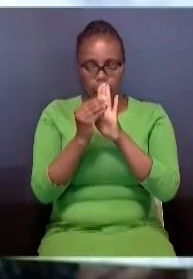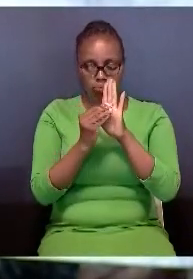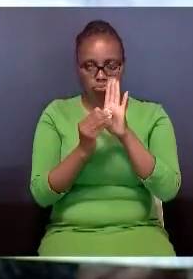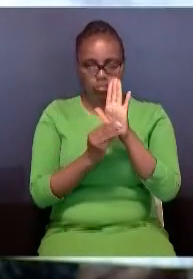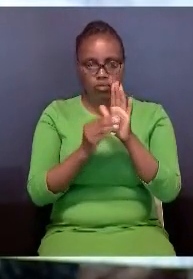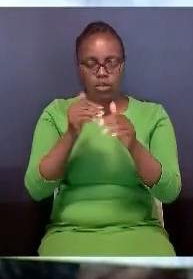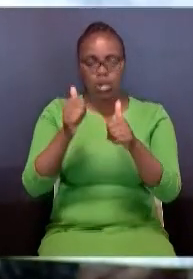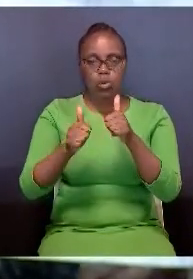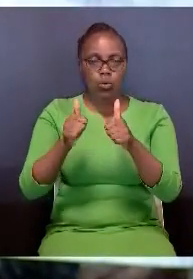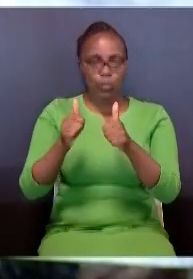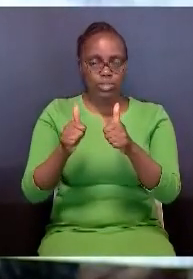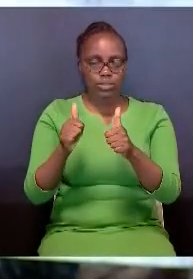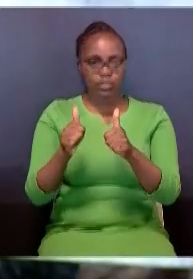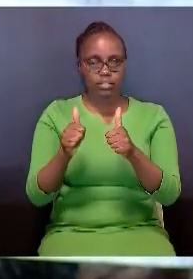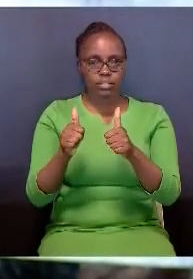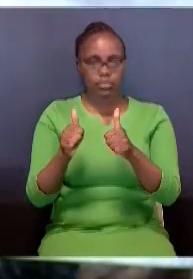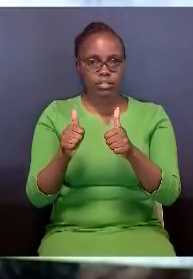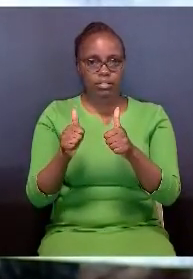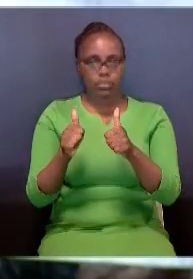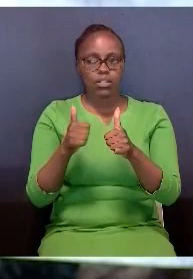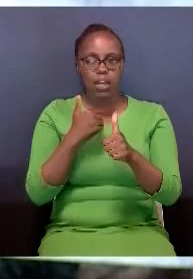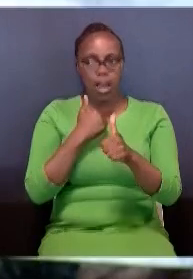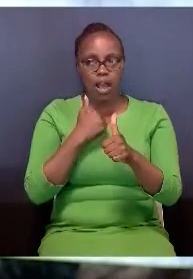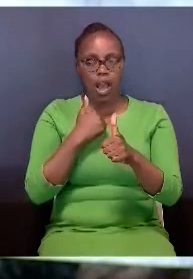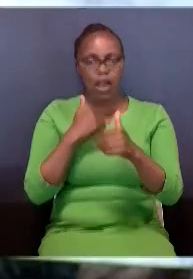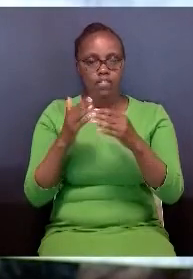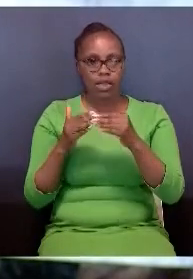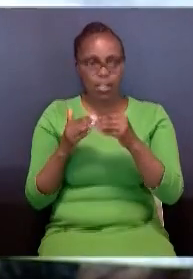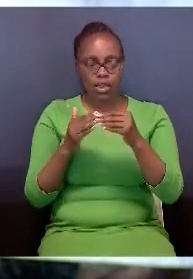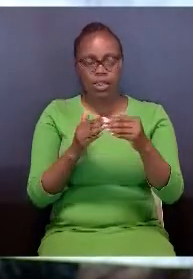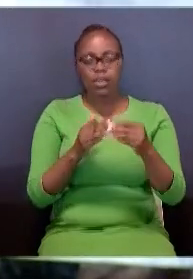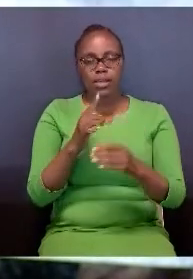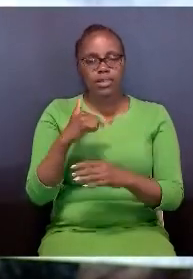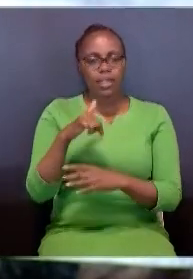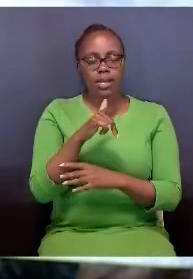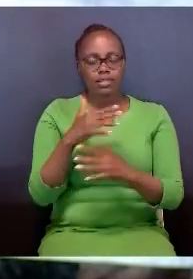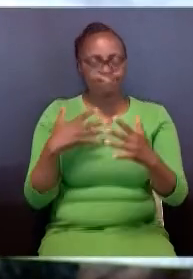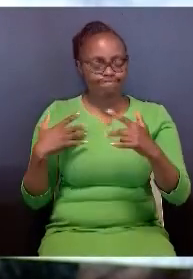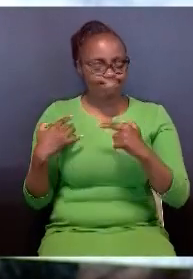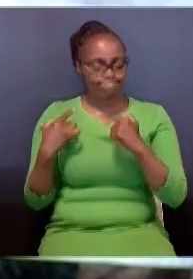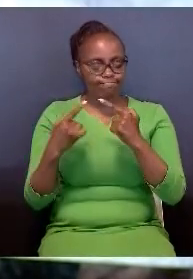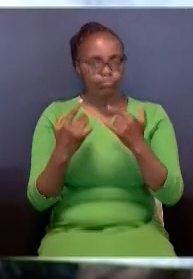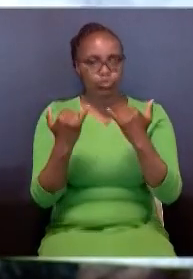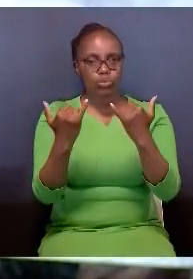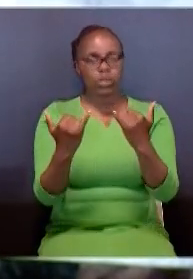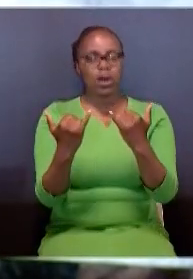that have taken us this far.